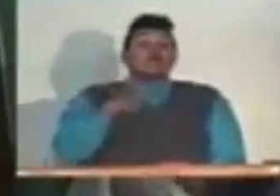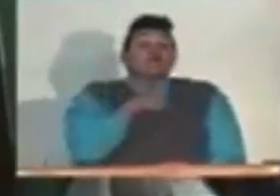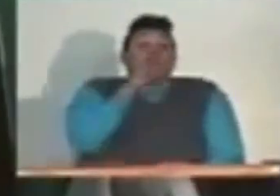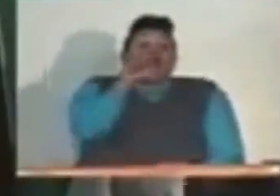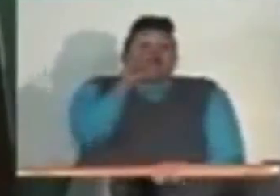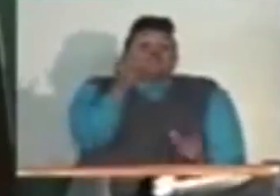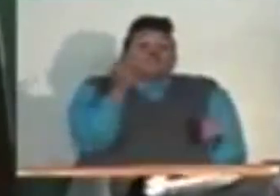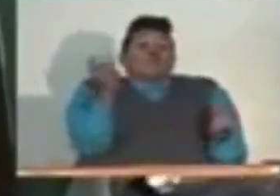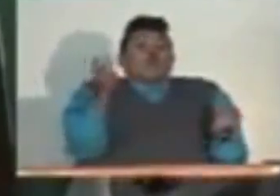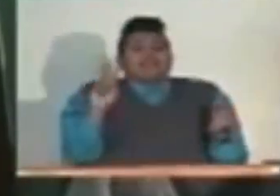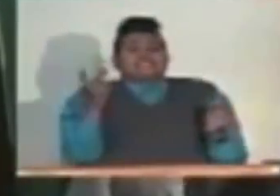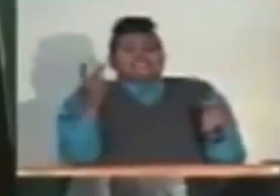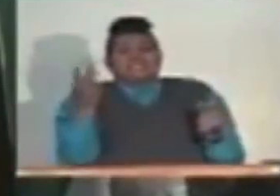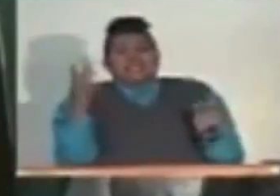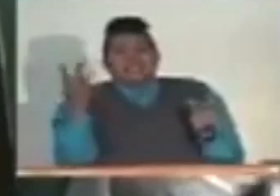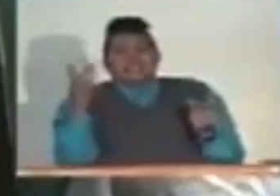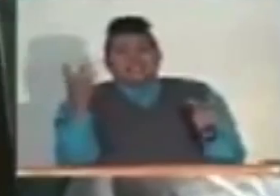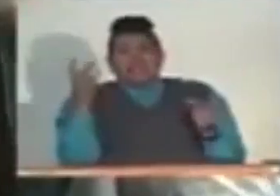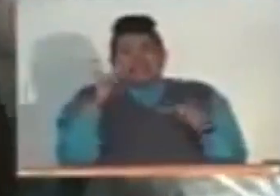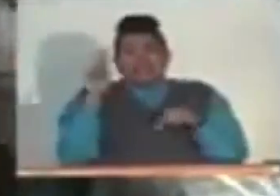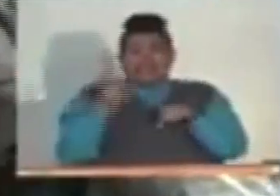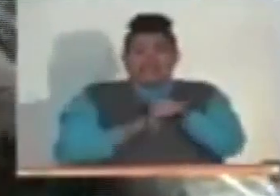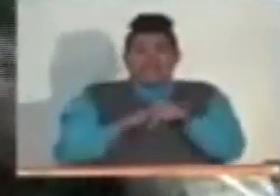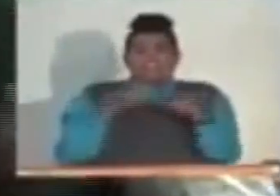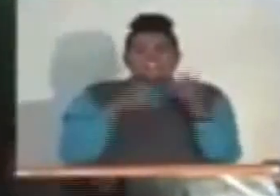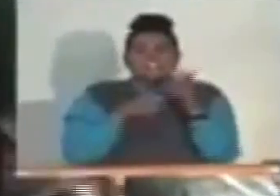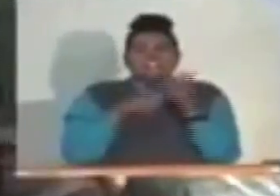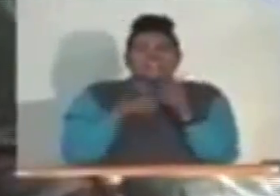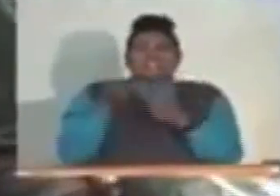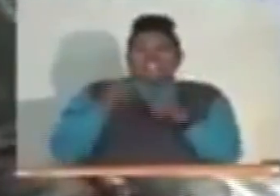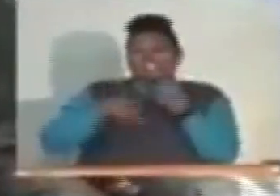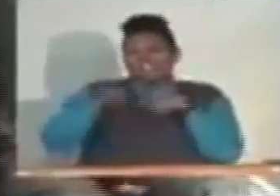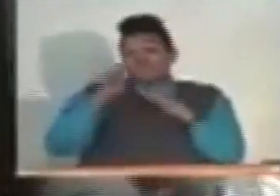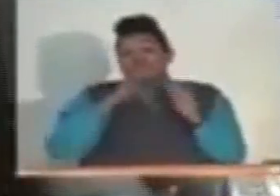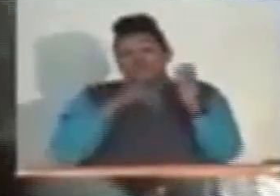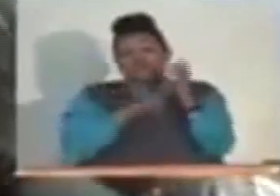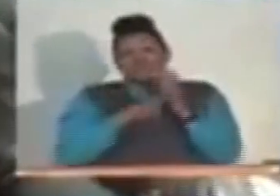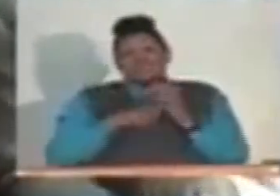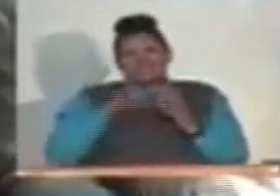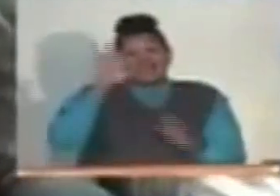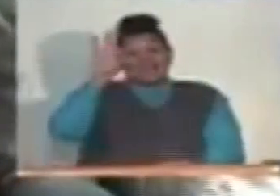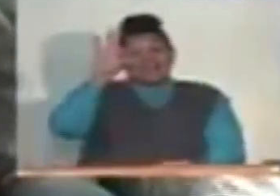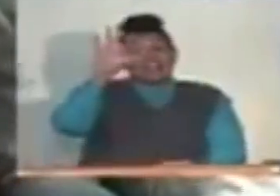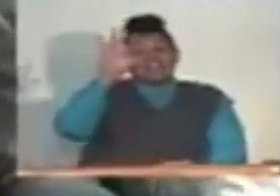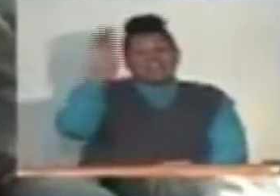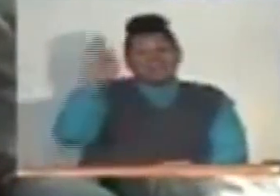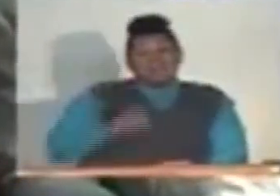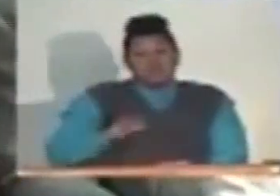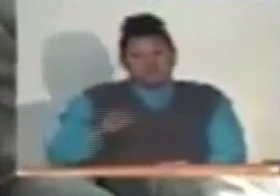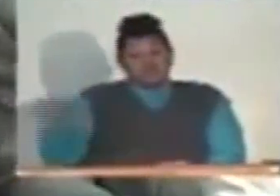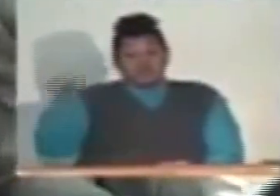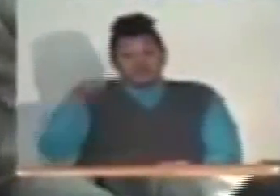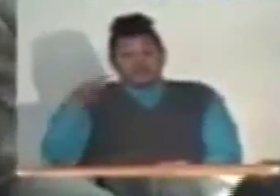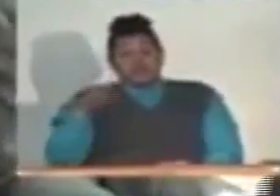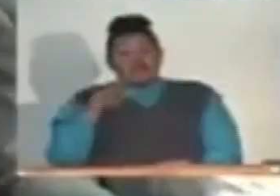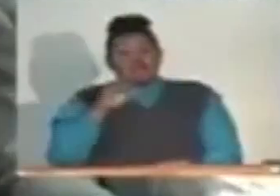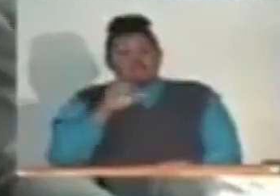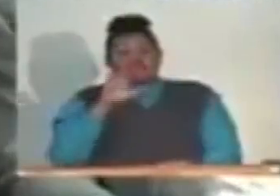to do a second national debt exchange, which required 95% of the